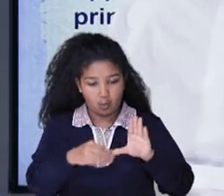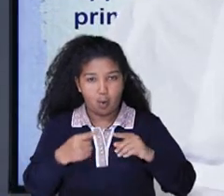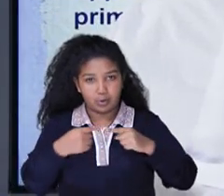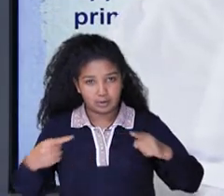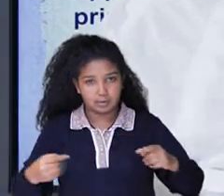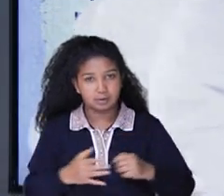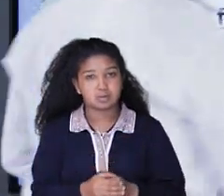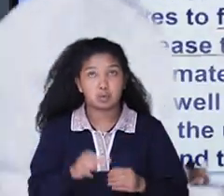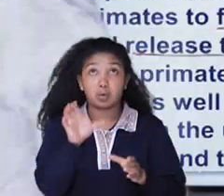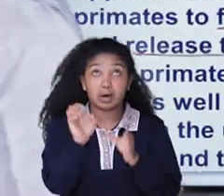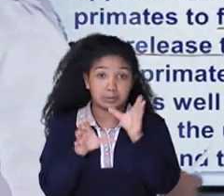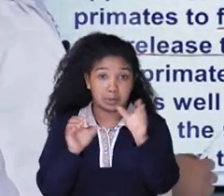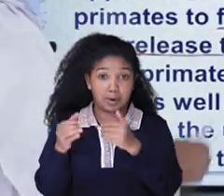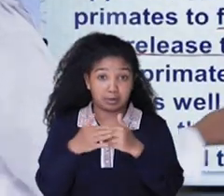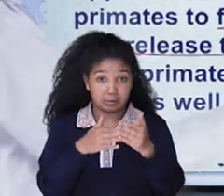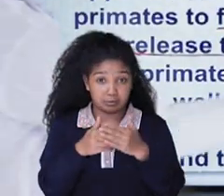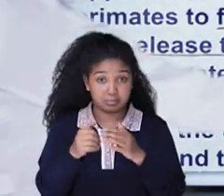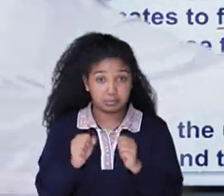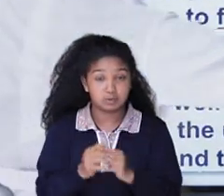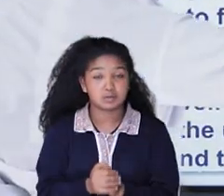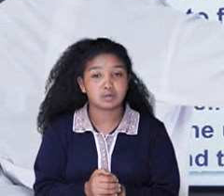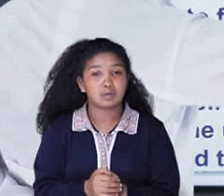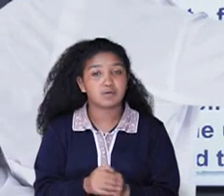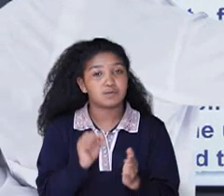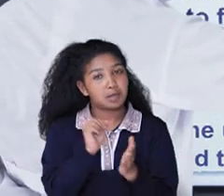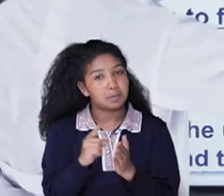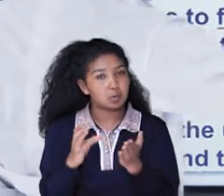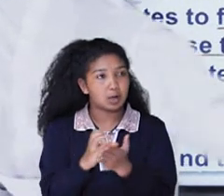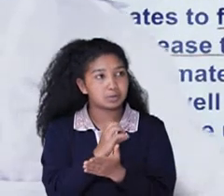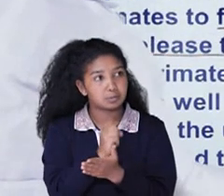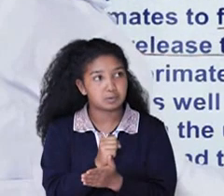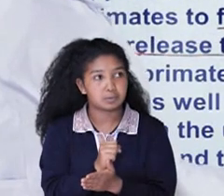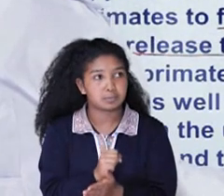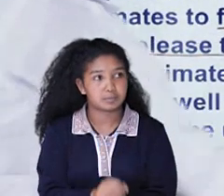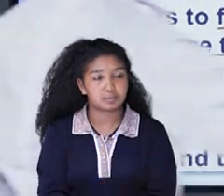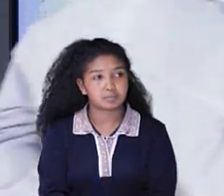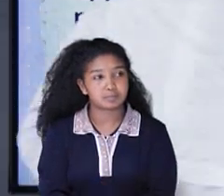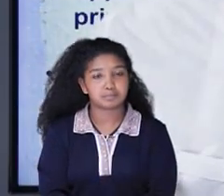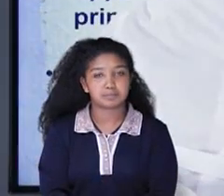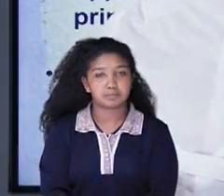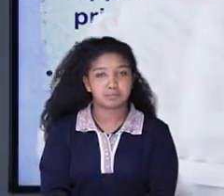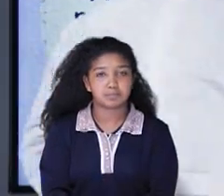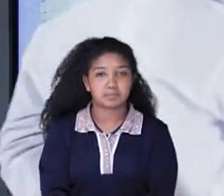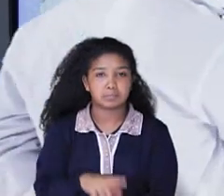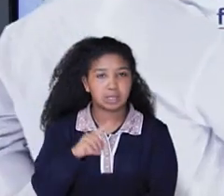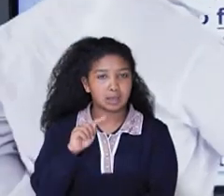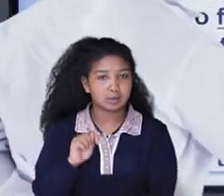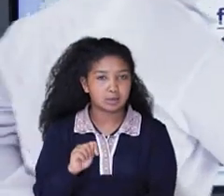grasp branches of trees. For example, we can take tree shrews,